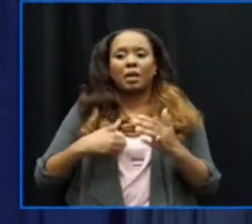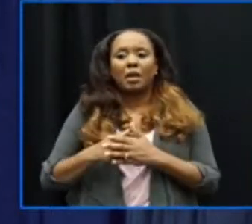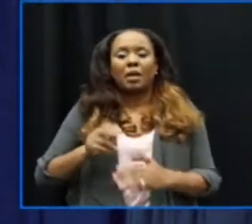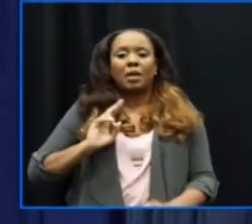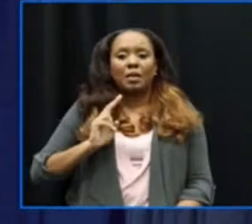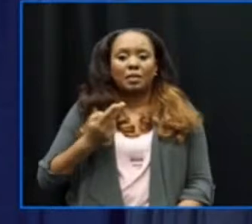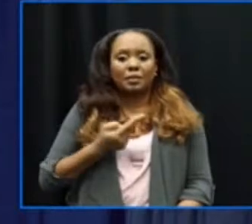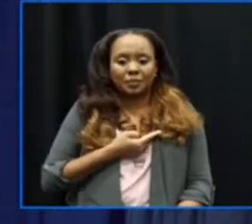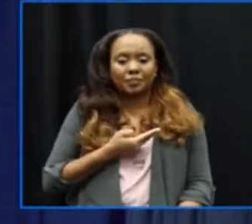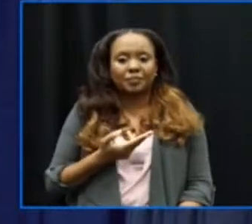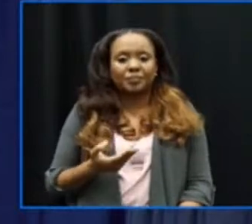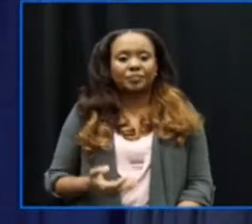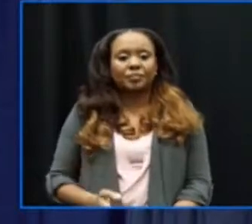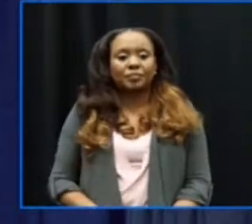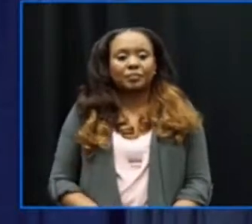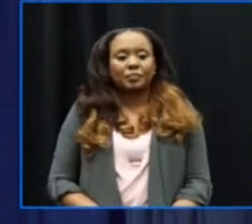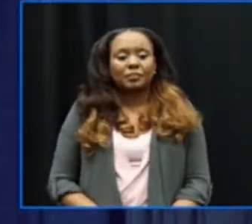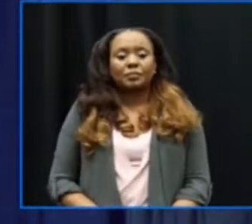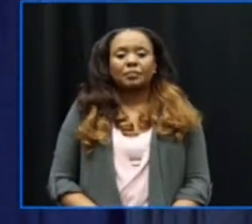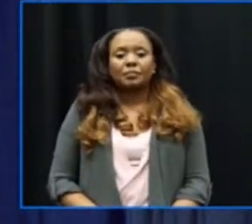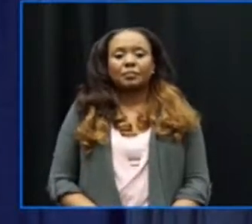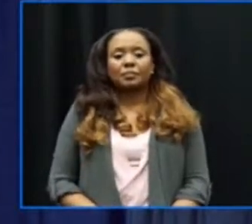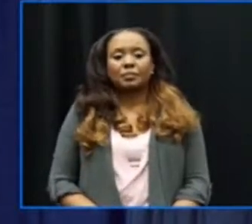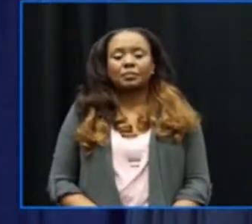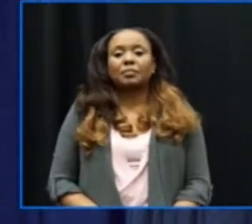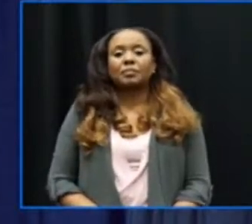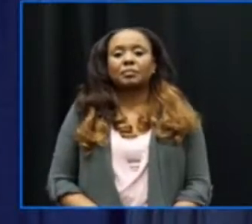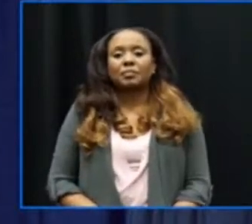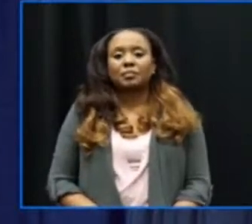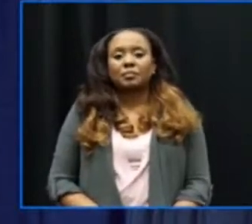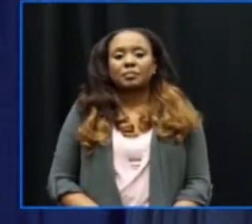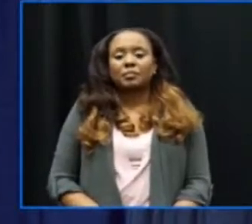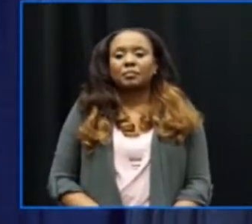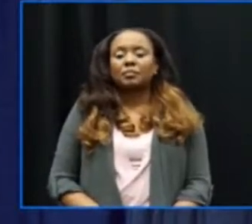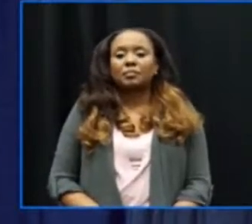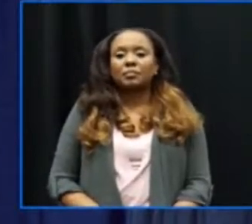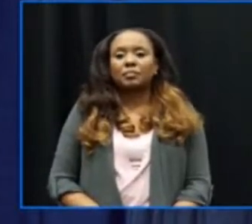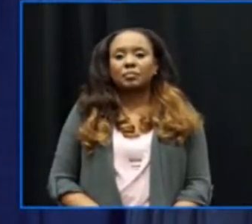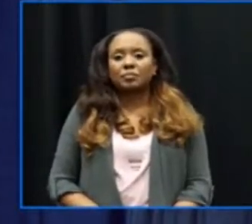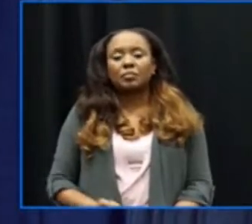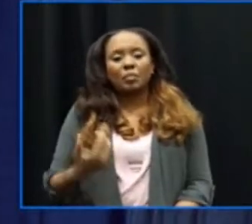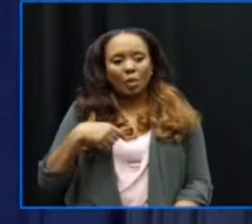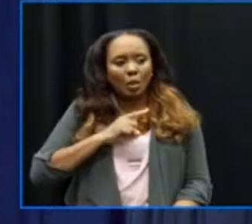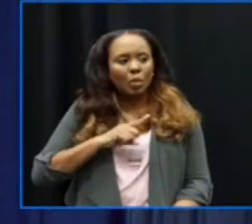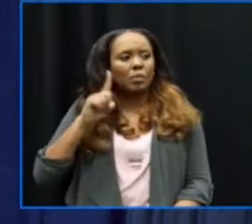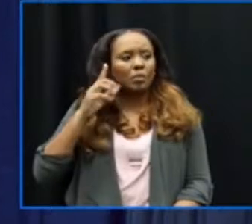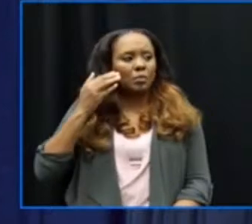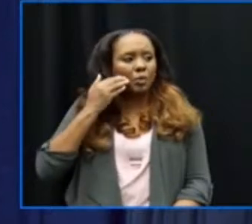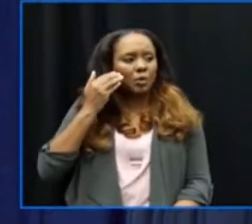held with some serious import.